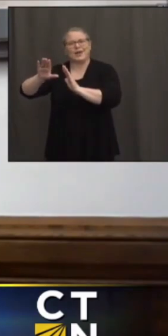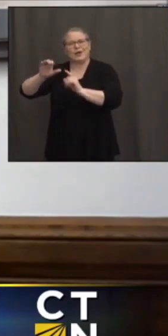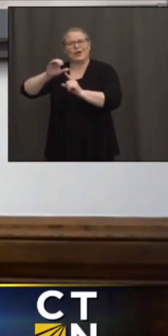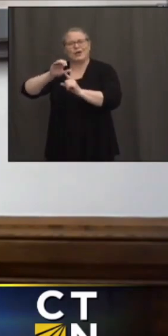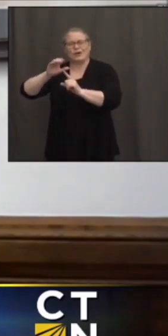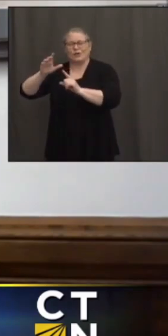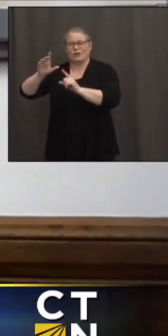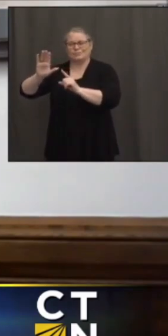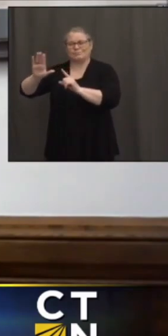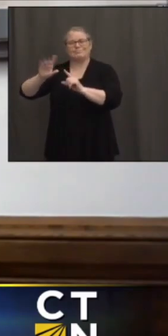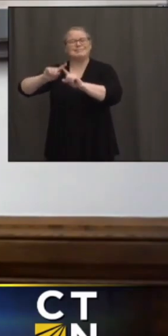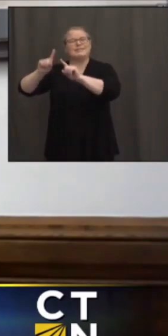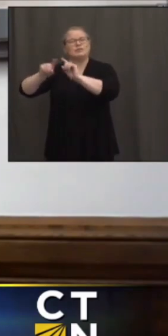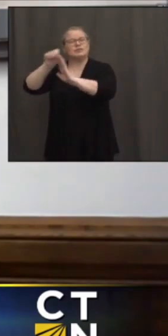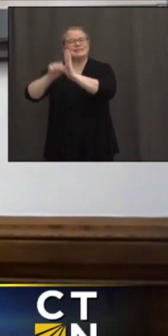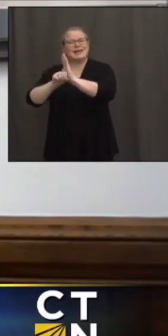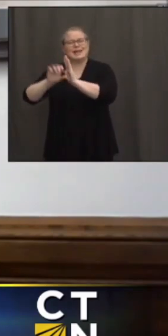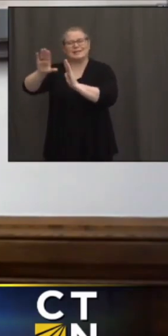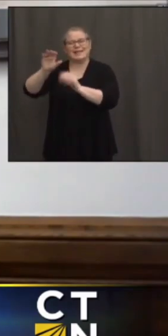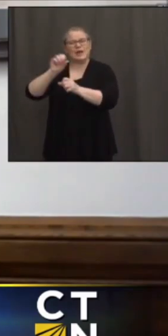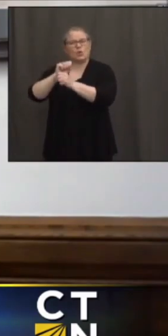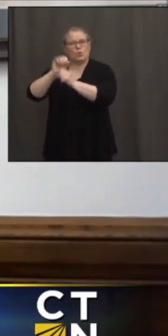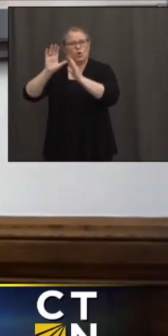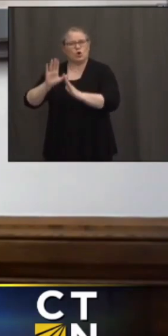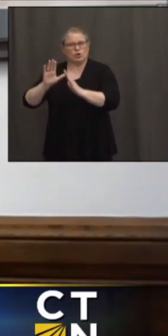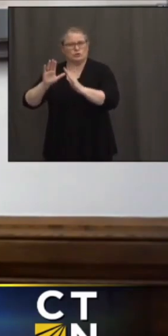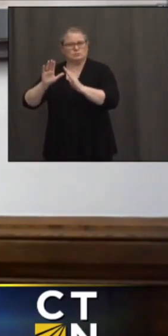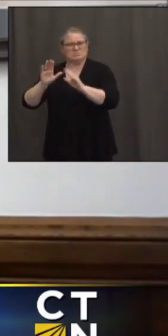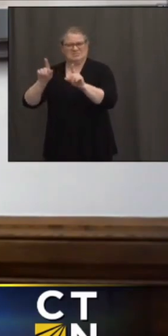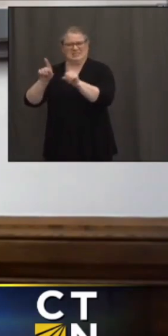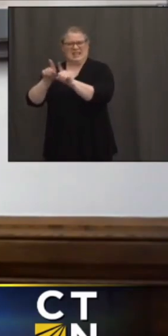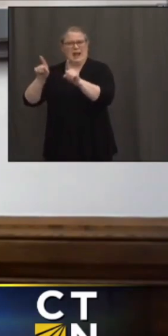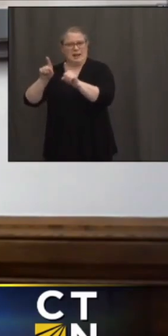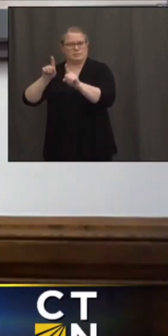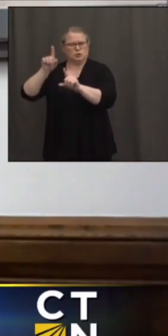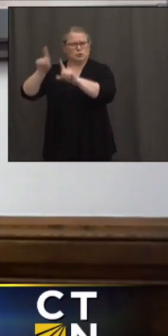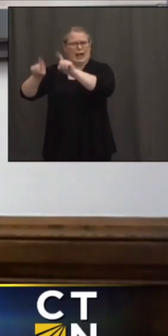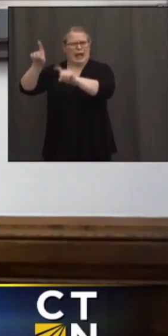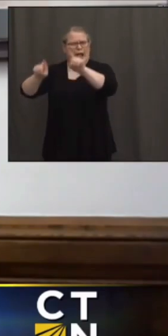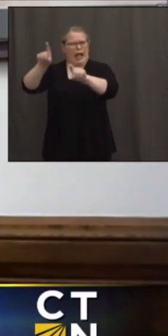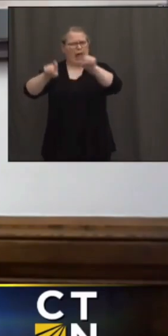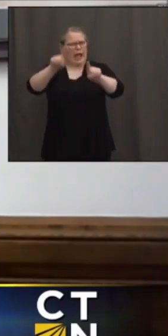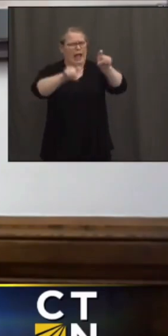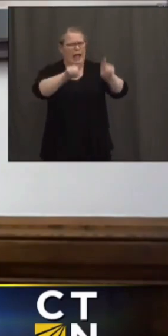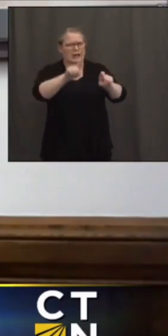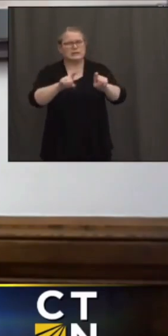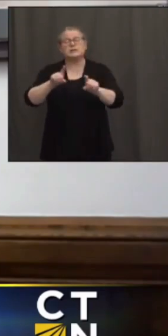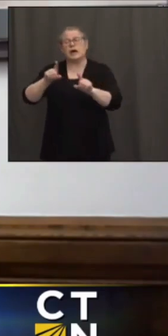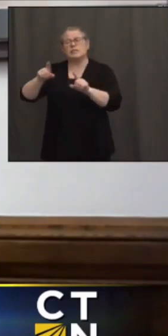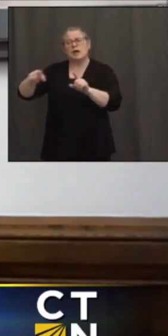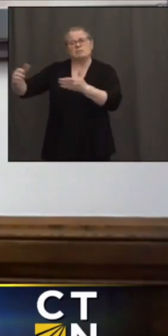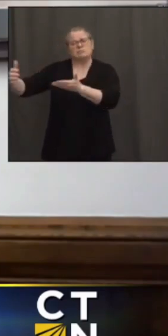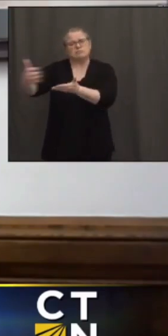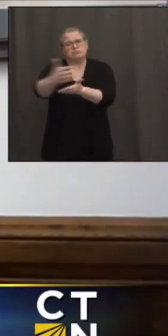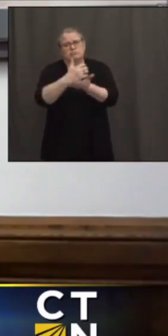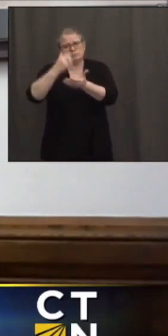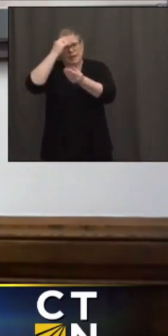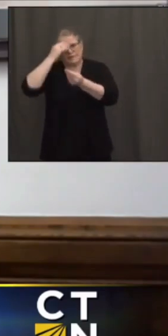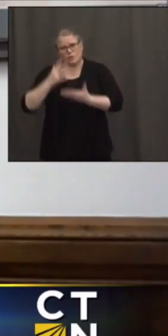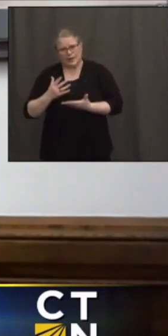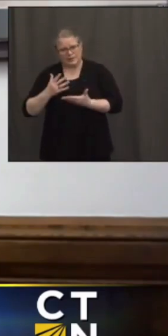to the governor with those answers and eventually recommendations for the governor to make a final decision, which he